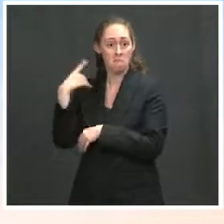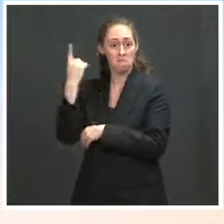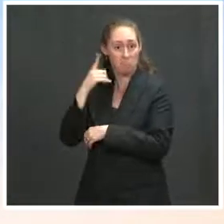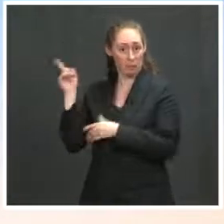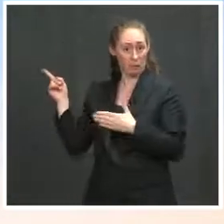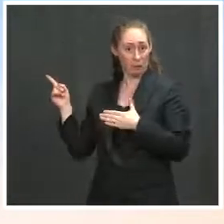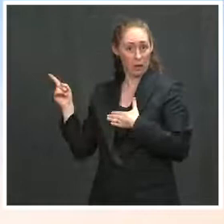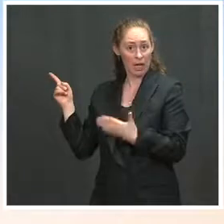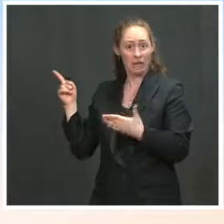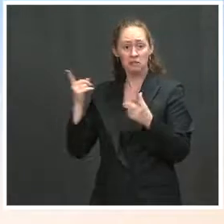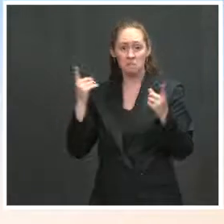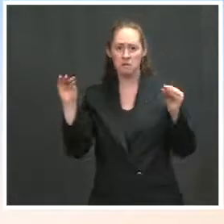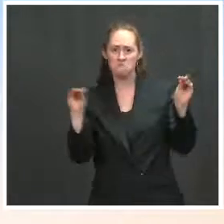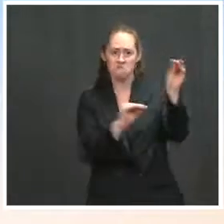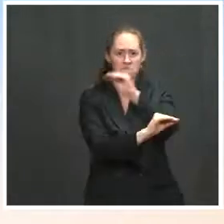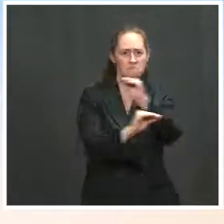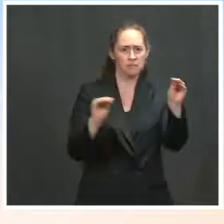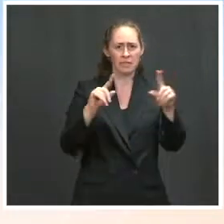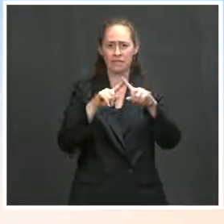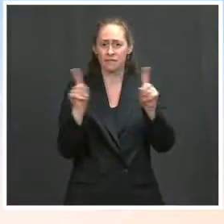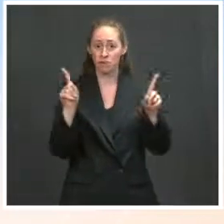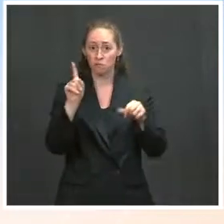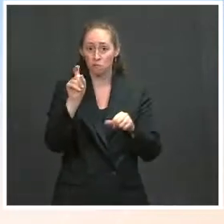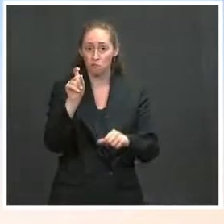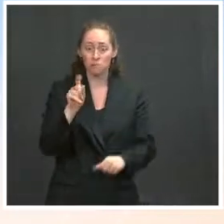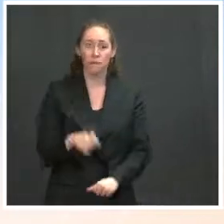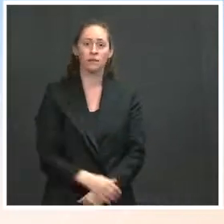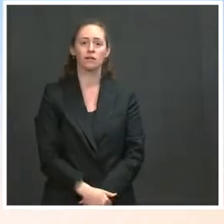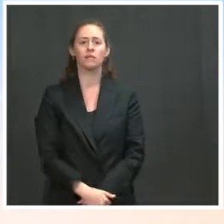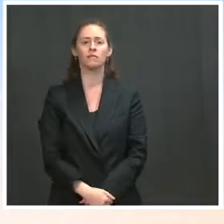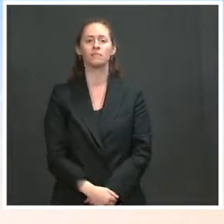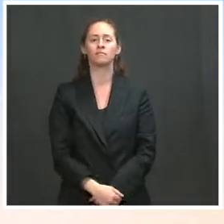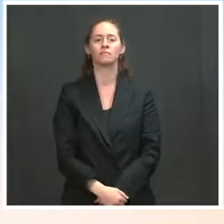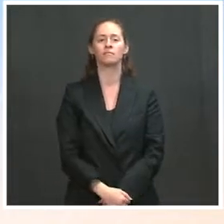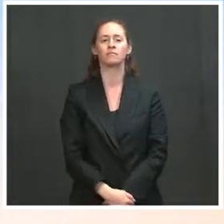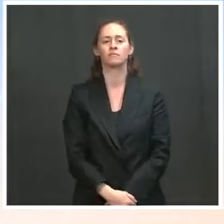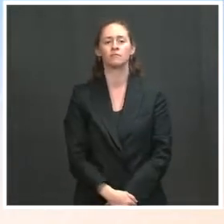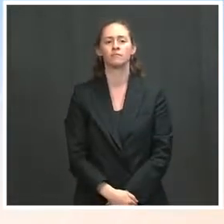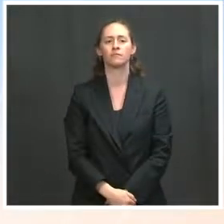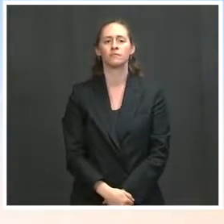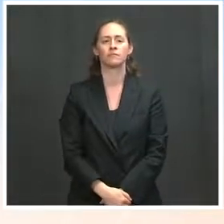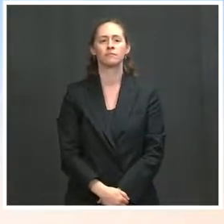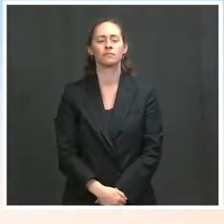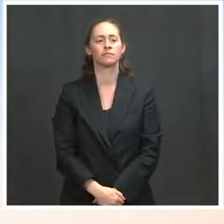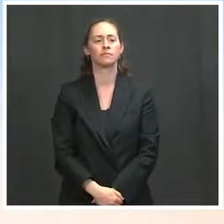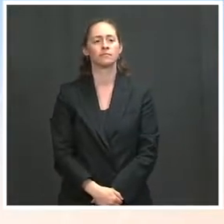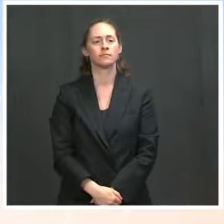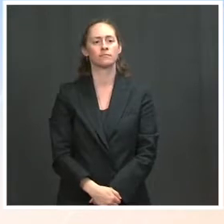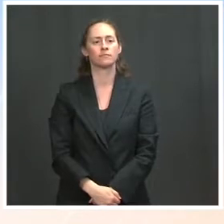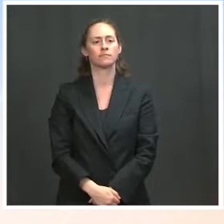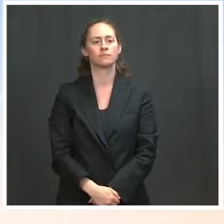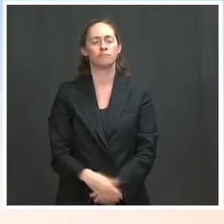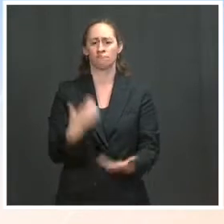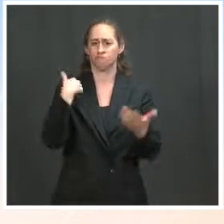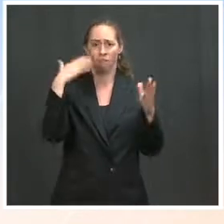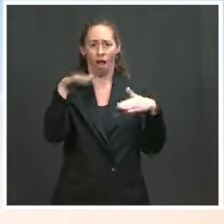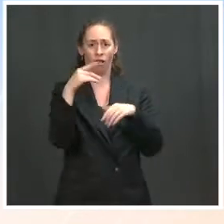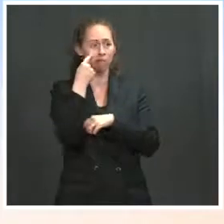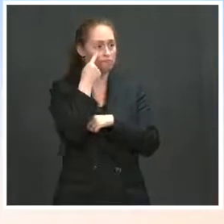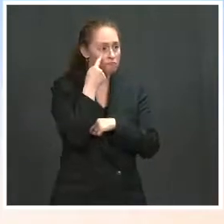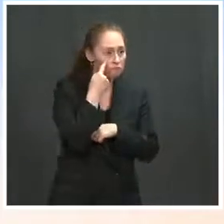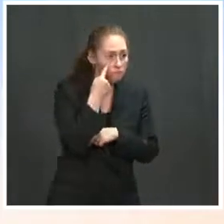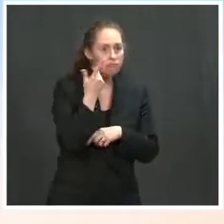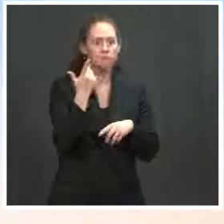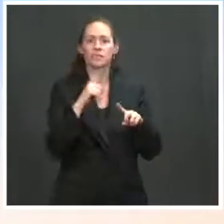counter proposal yet. We'll look forward to reviewing that. Seems like tomorrow that might happen. But, the president has been clear that his line